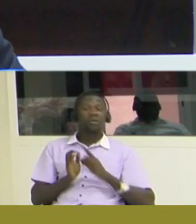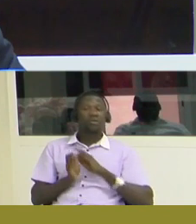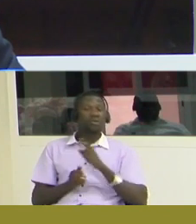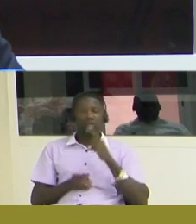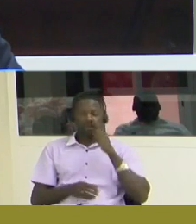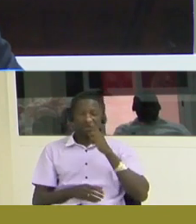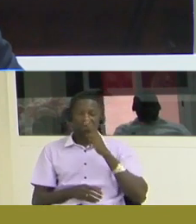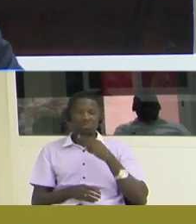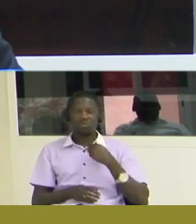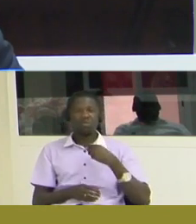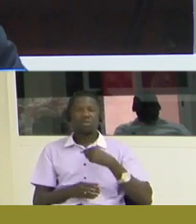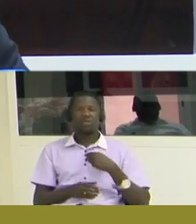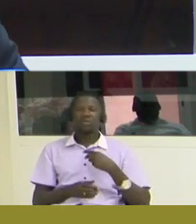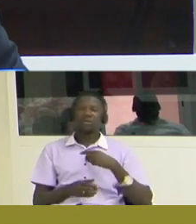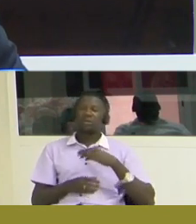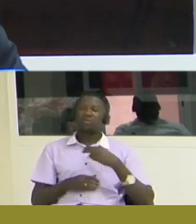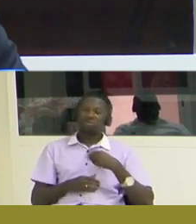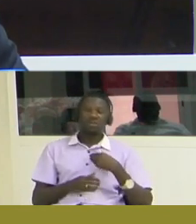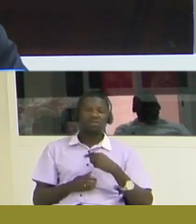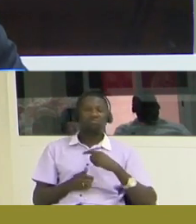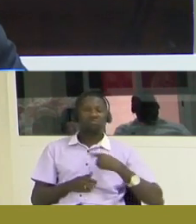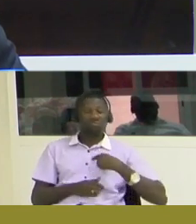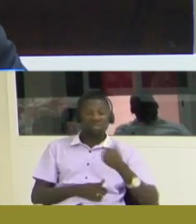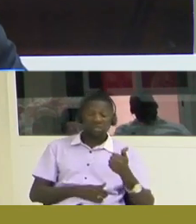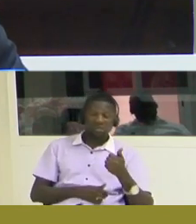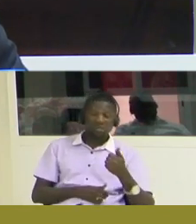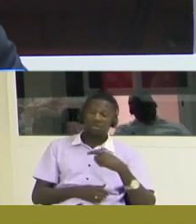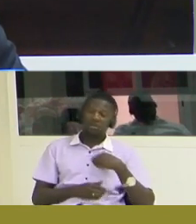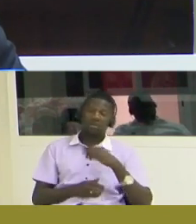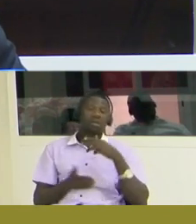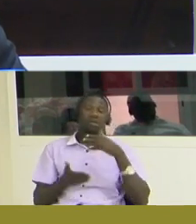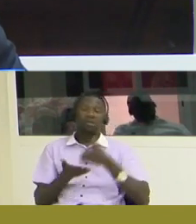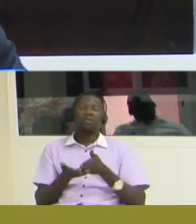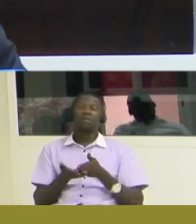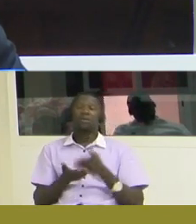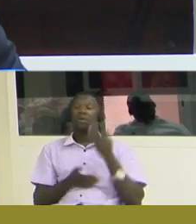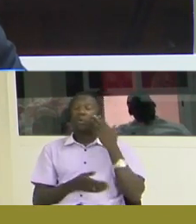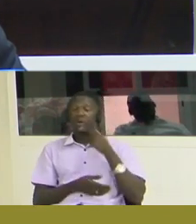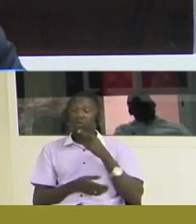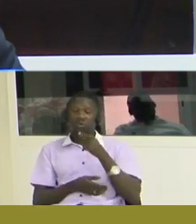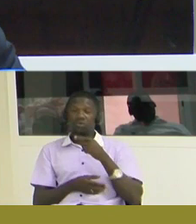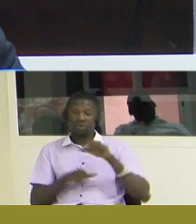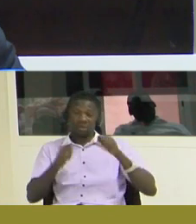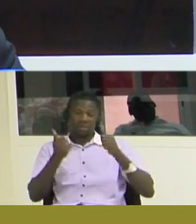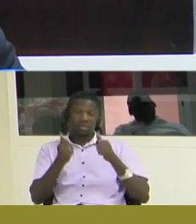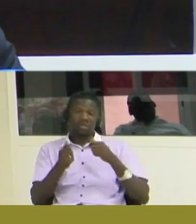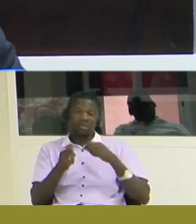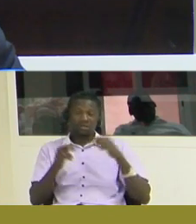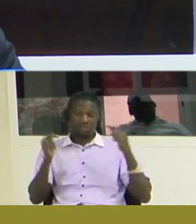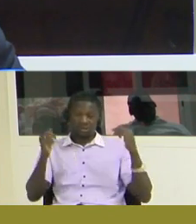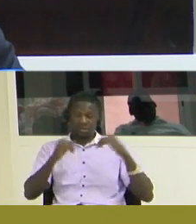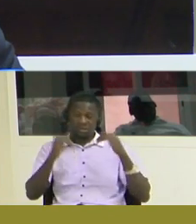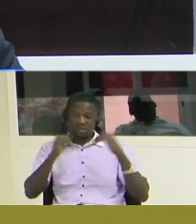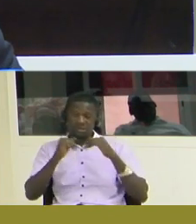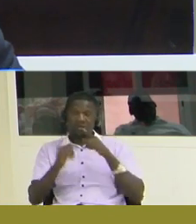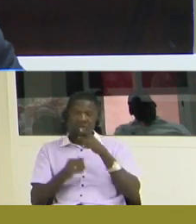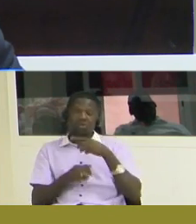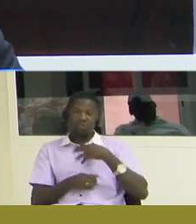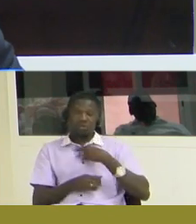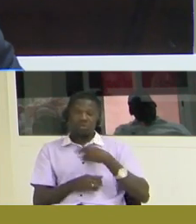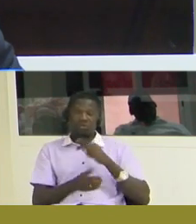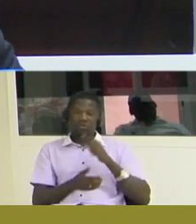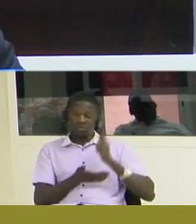this holier-than-thou attitude when you started this session you wanted to